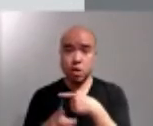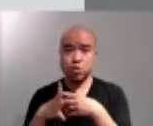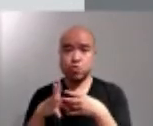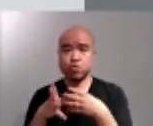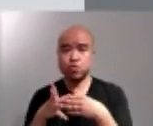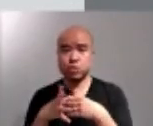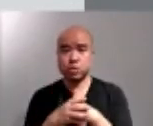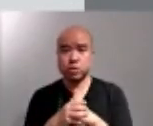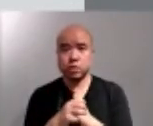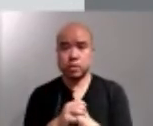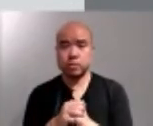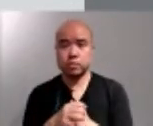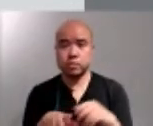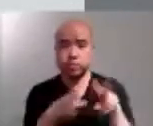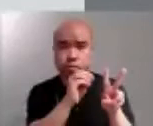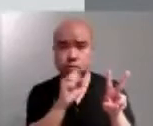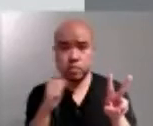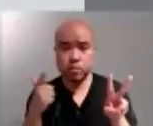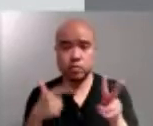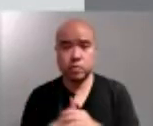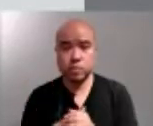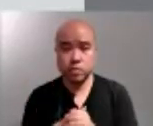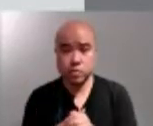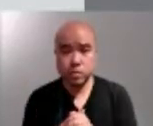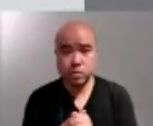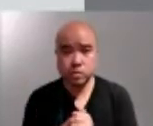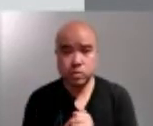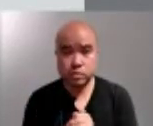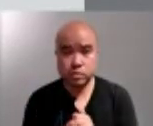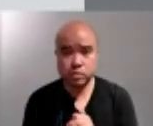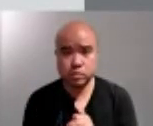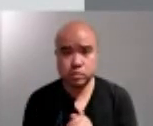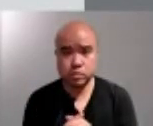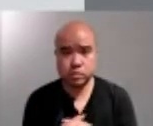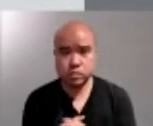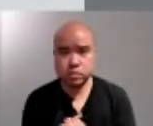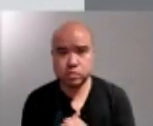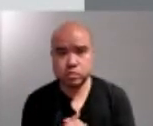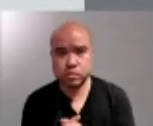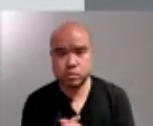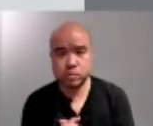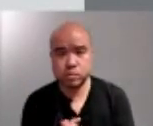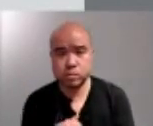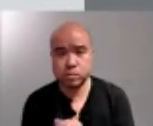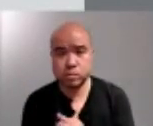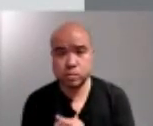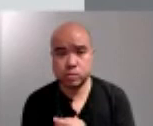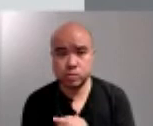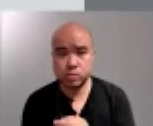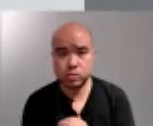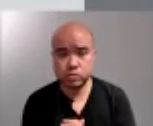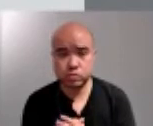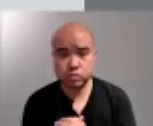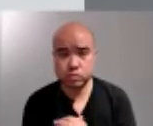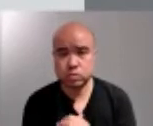Since 2018, 2 years ago, Underdogs has been working with a number of global partners to support and foster